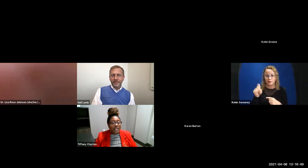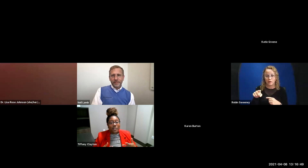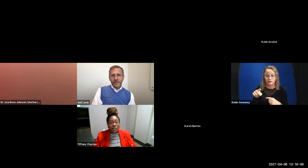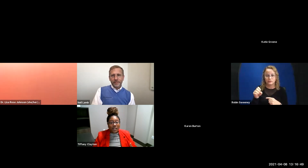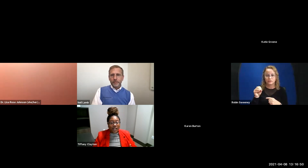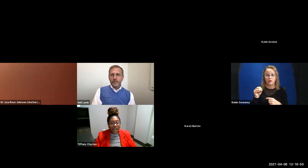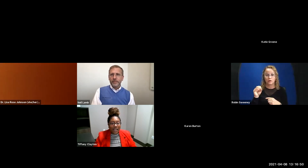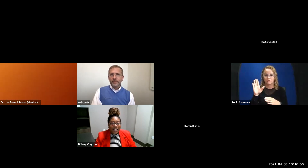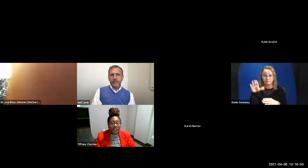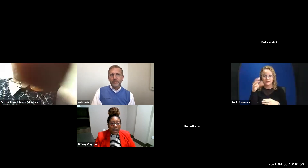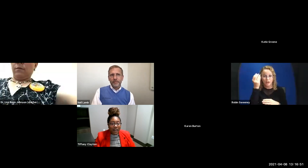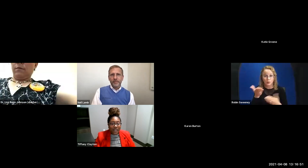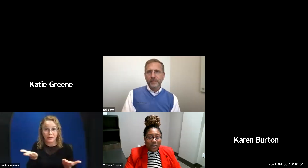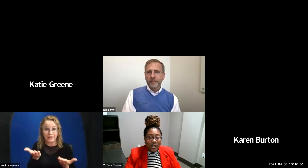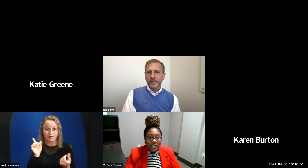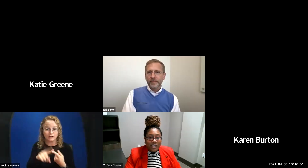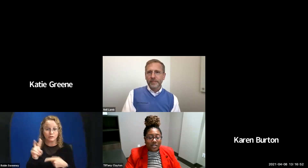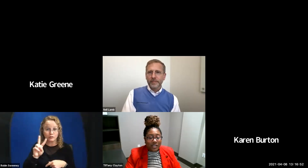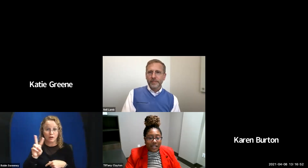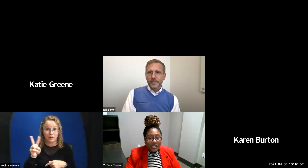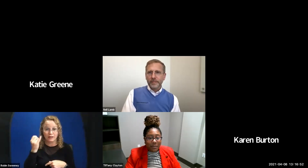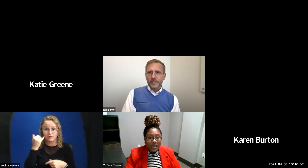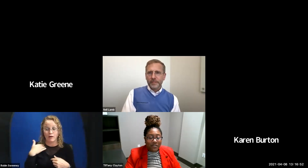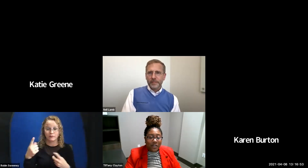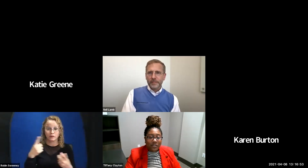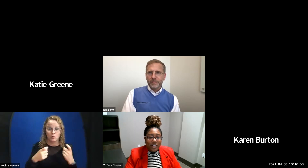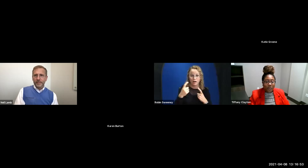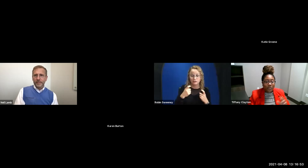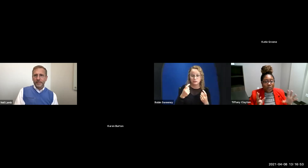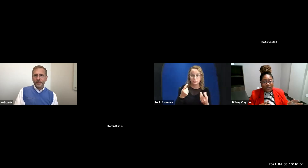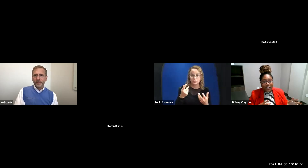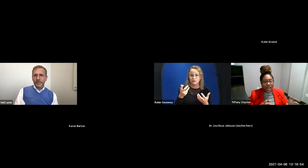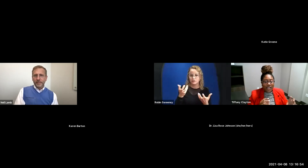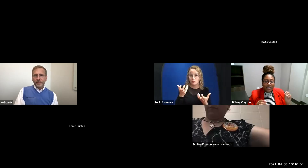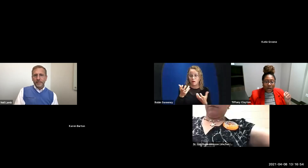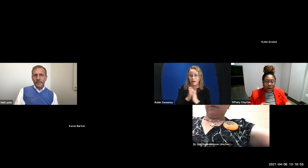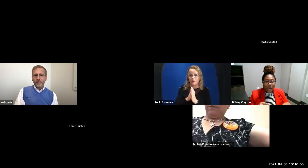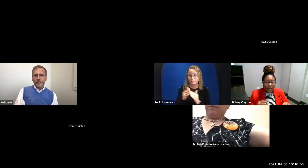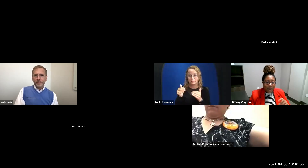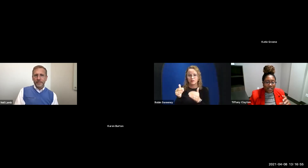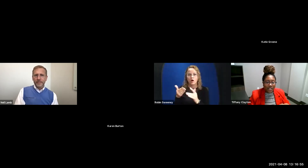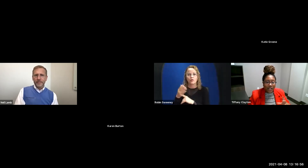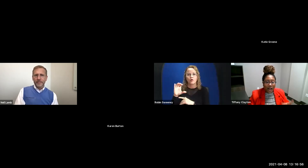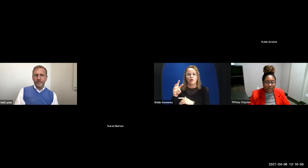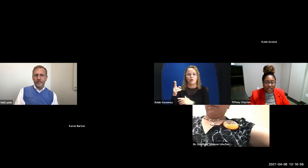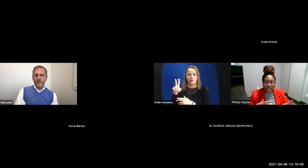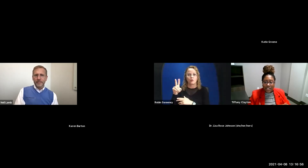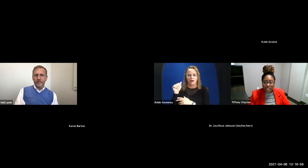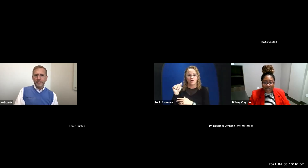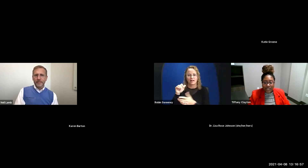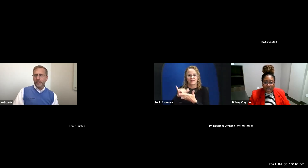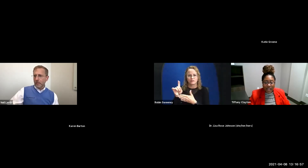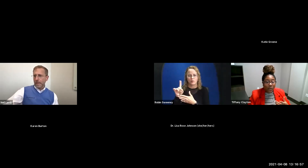again, we're here till 2 o'clock. If you have any questions that you'd like to submit, feel free to go through Hoover. That's where I'll be able to monitor the comments